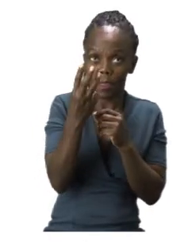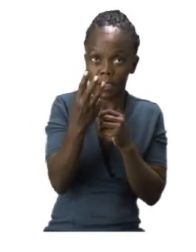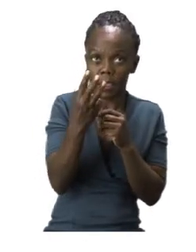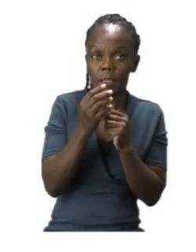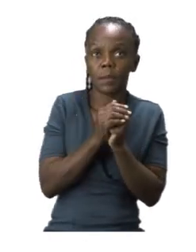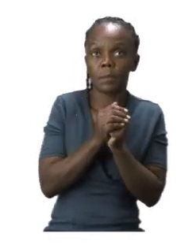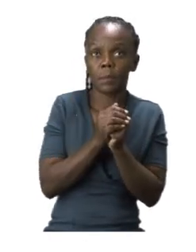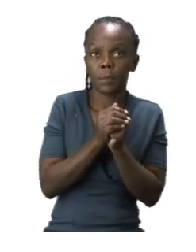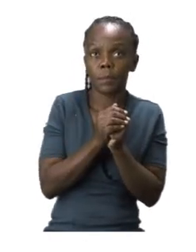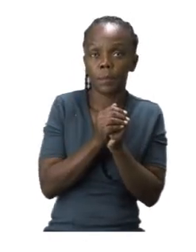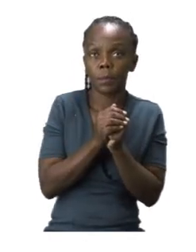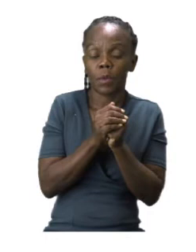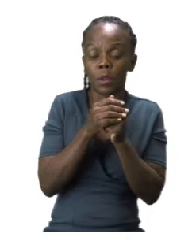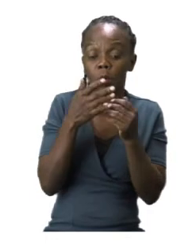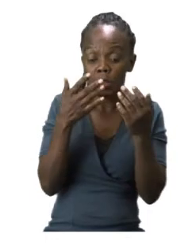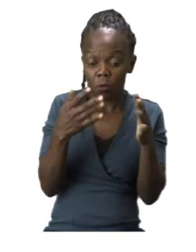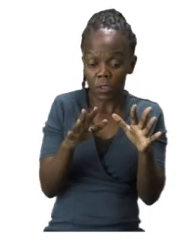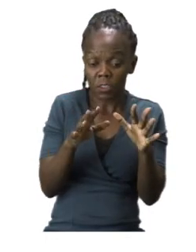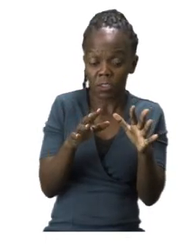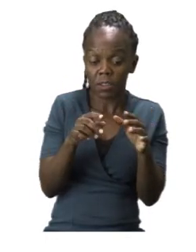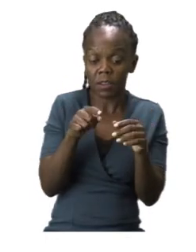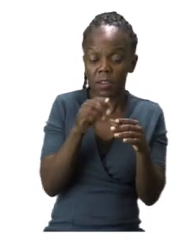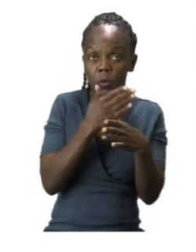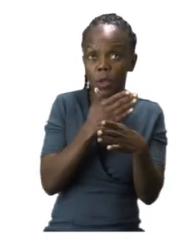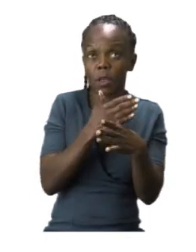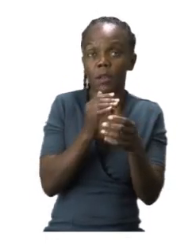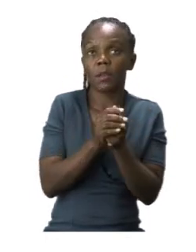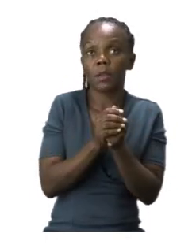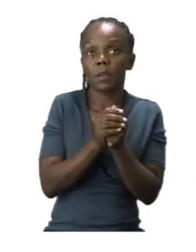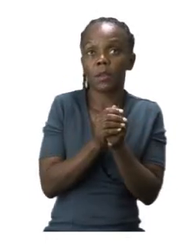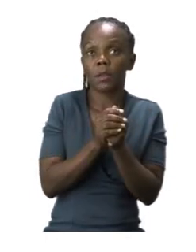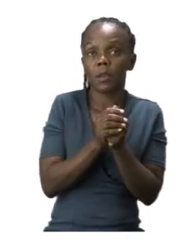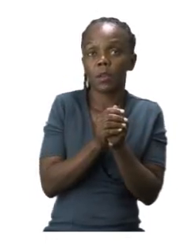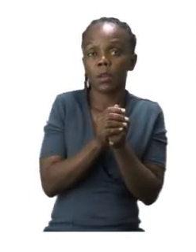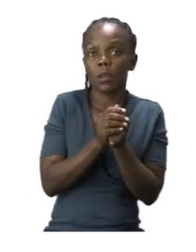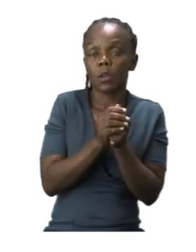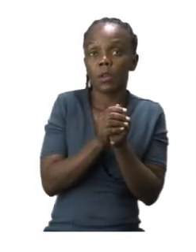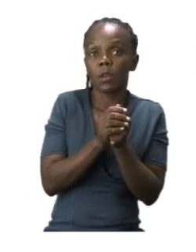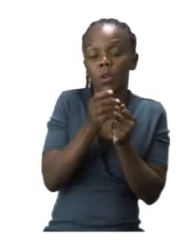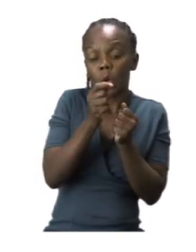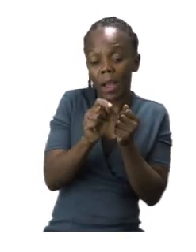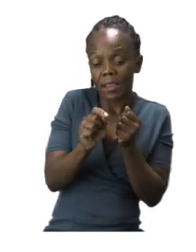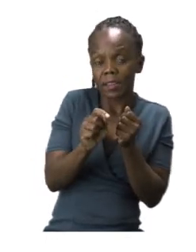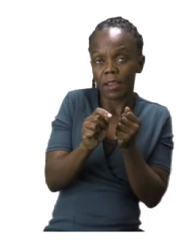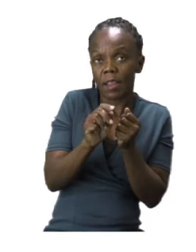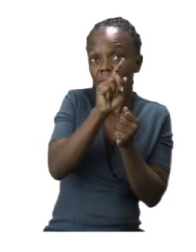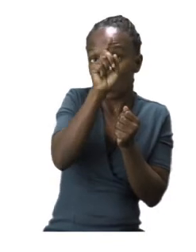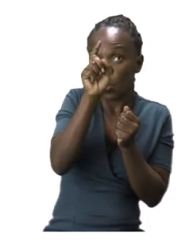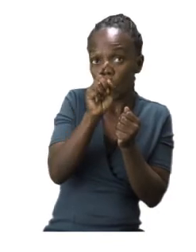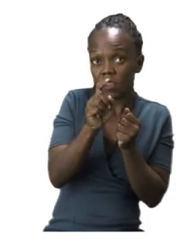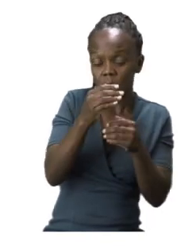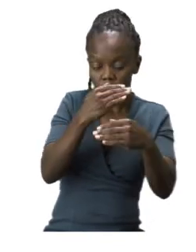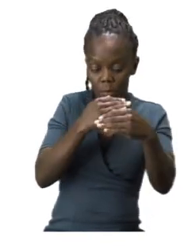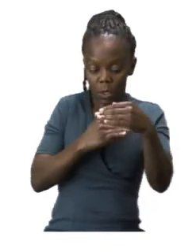After you are done with this exercise, boys and girls, you need to answer the questions below. The first one is saying,